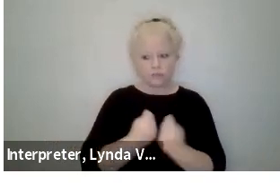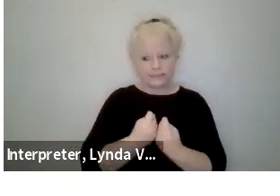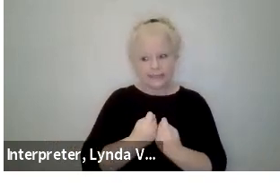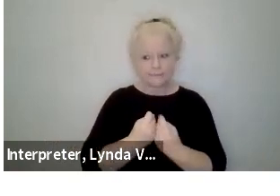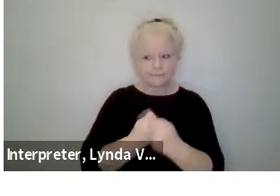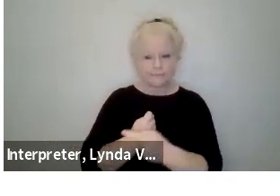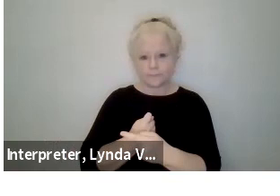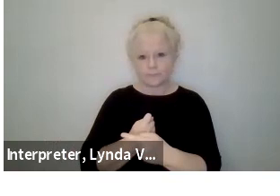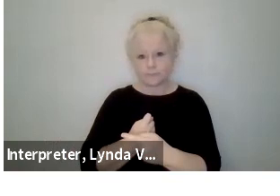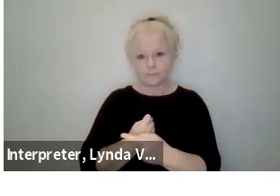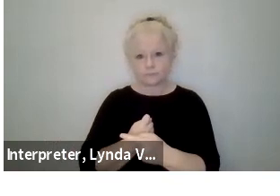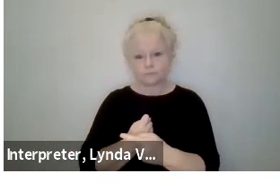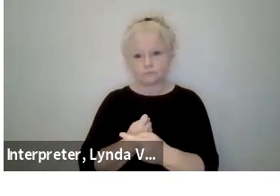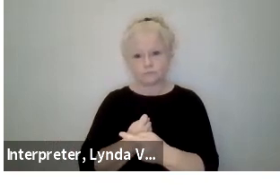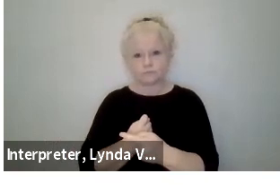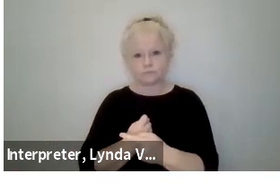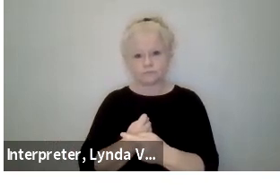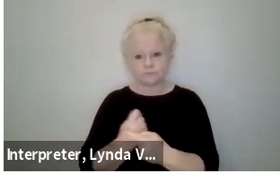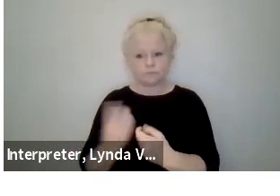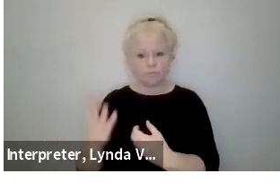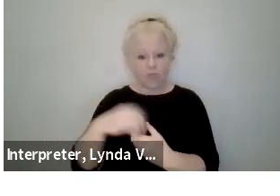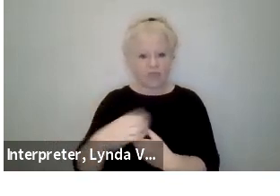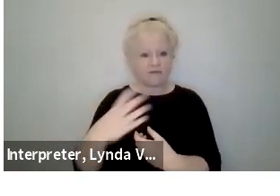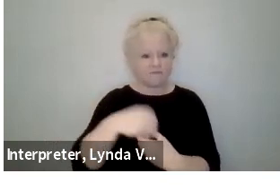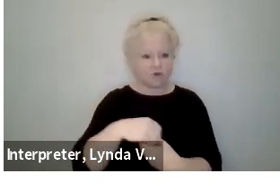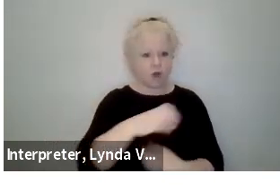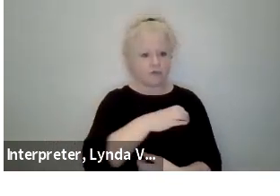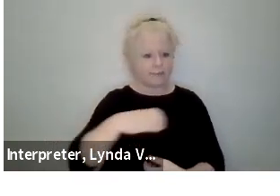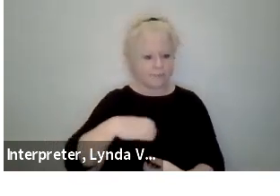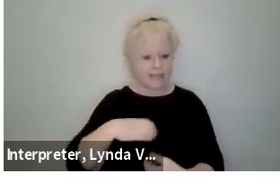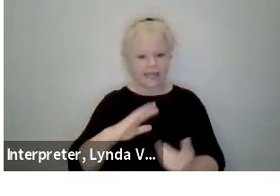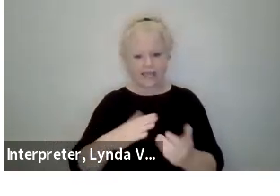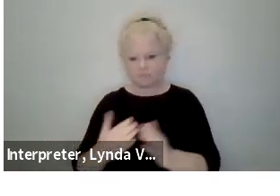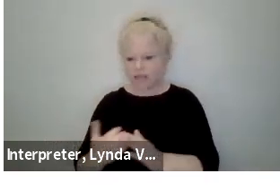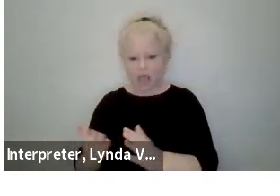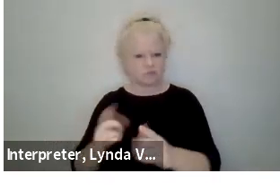to be involved in committees, councils,